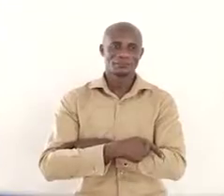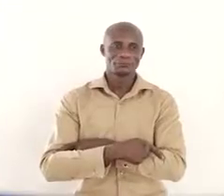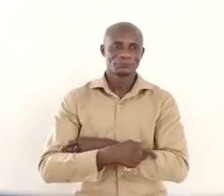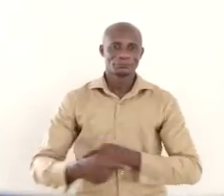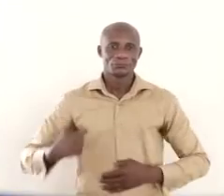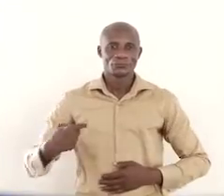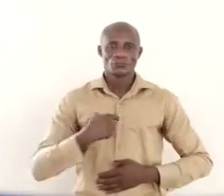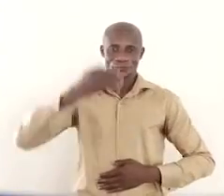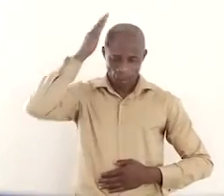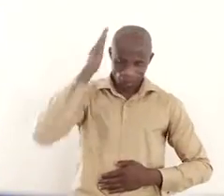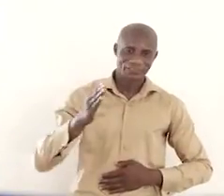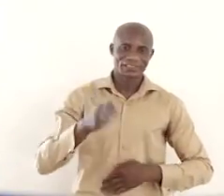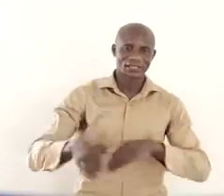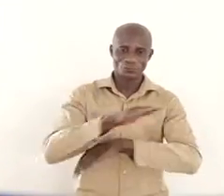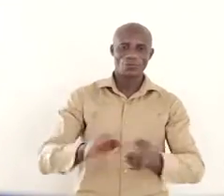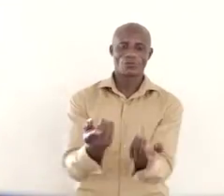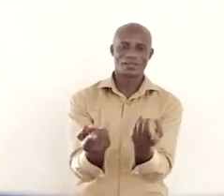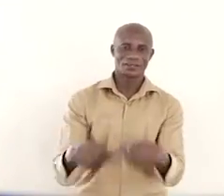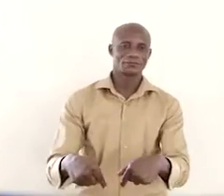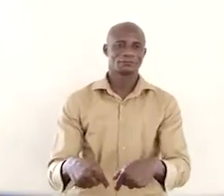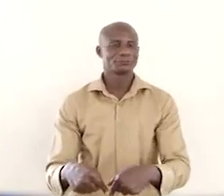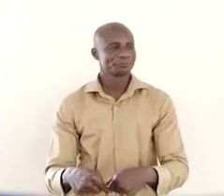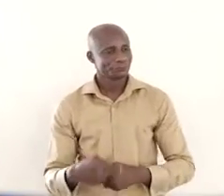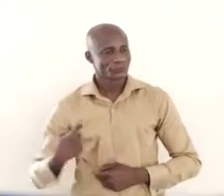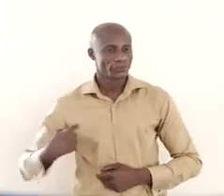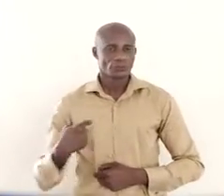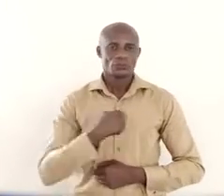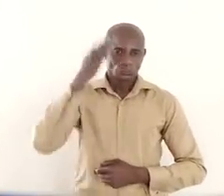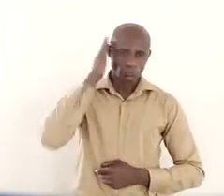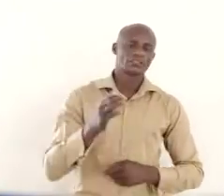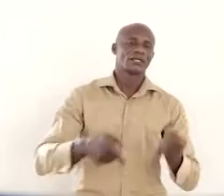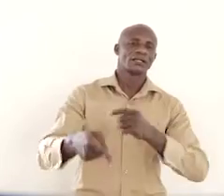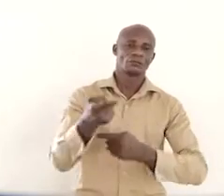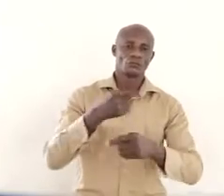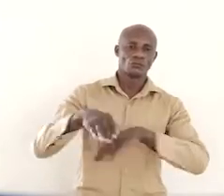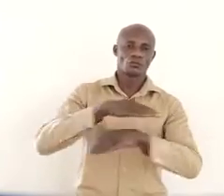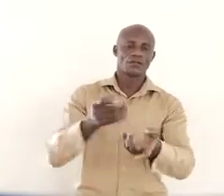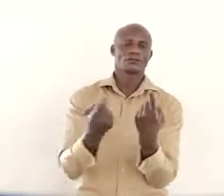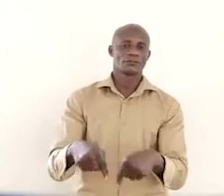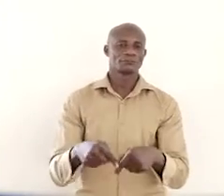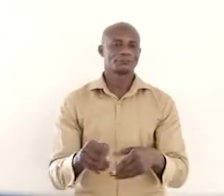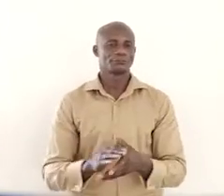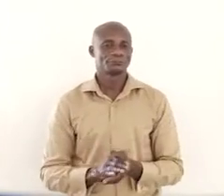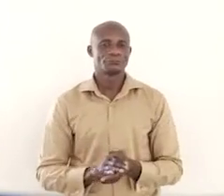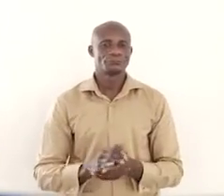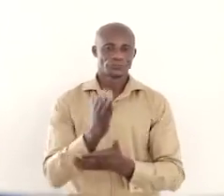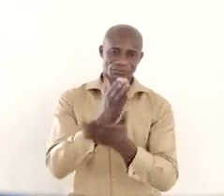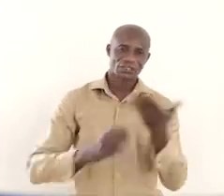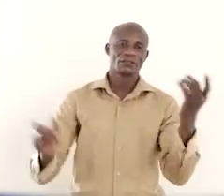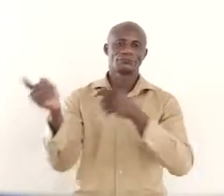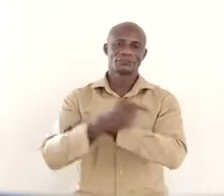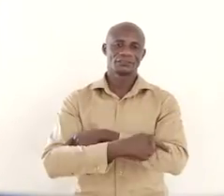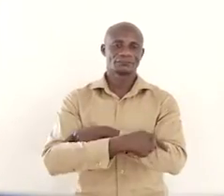shall overcome. We shall overcome. We shall